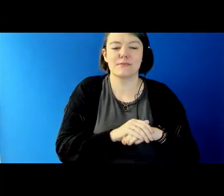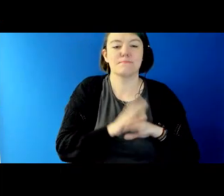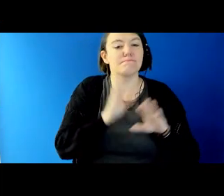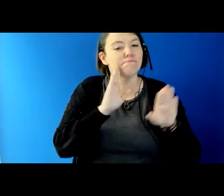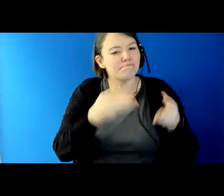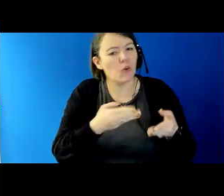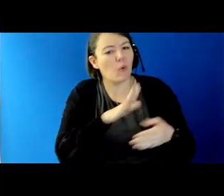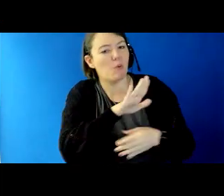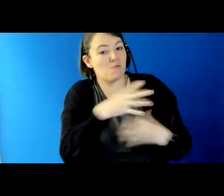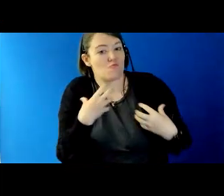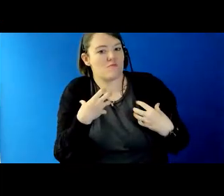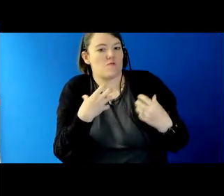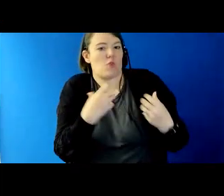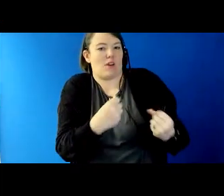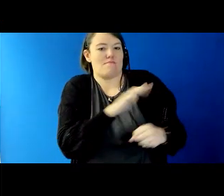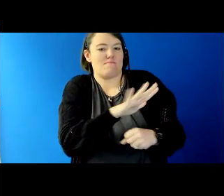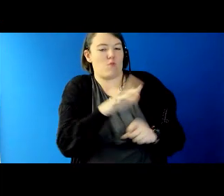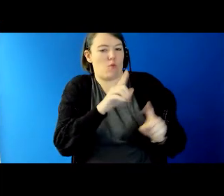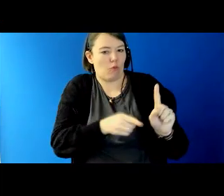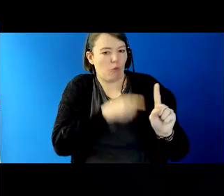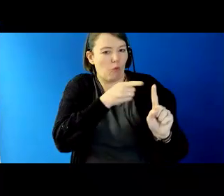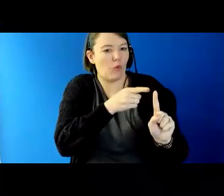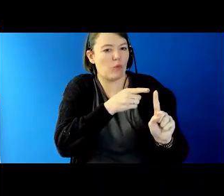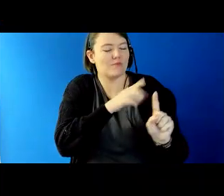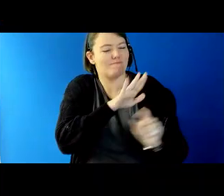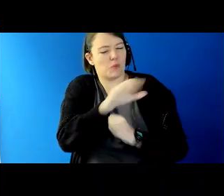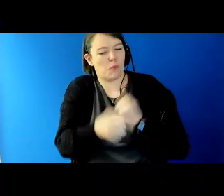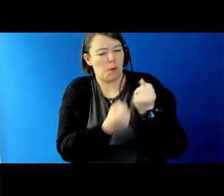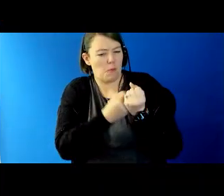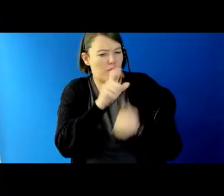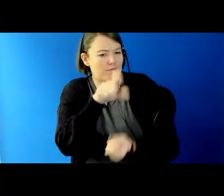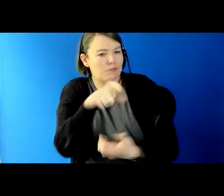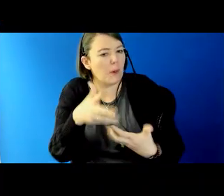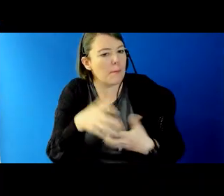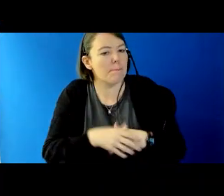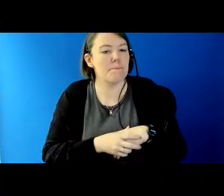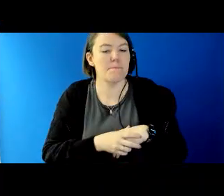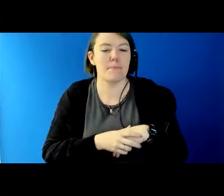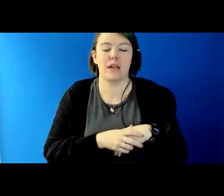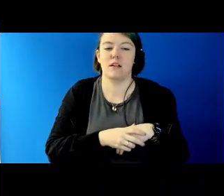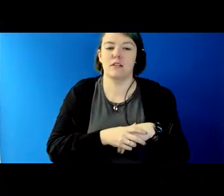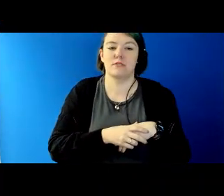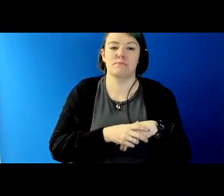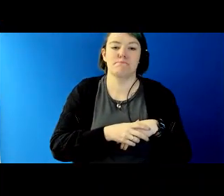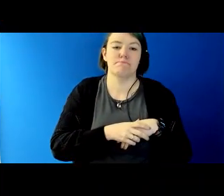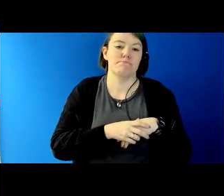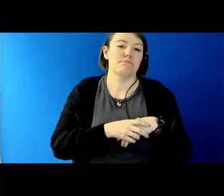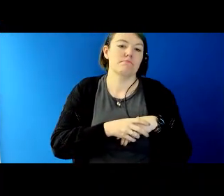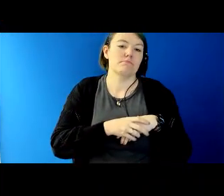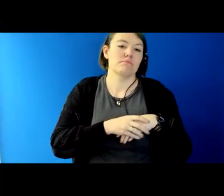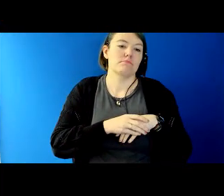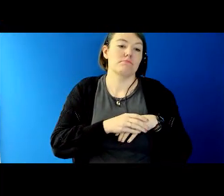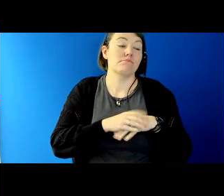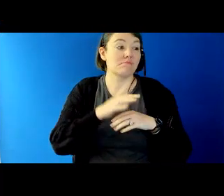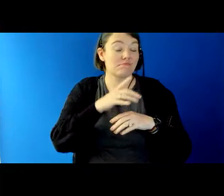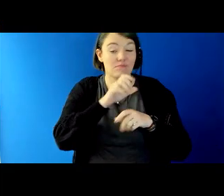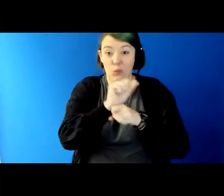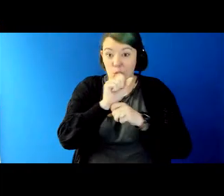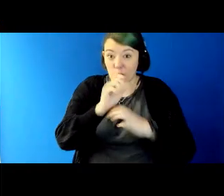the environment leaders create. When employees feel comfortable to disclose a disability or ask for support or share